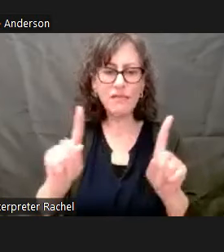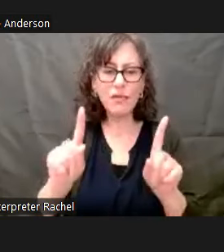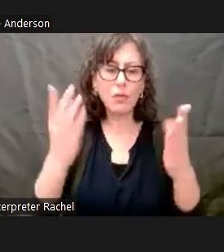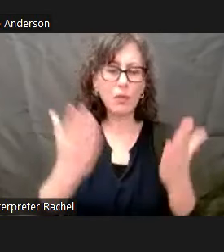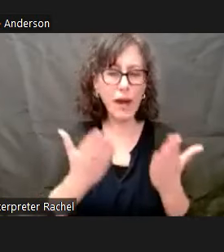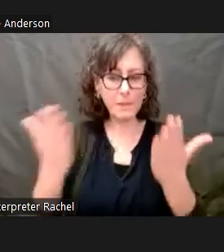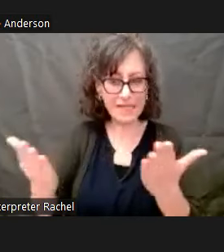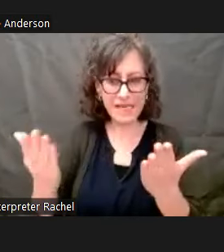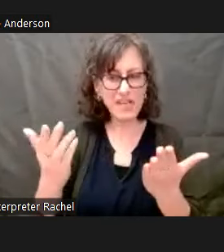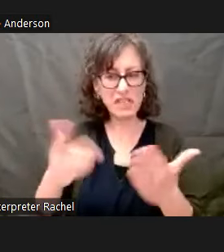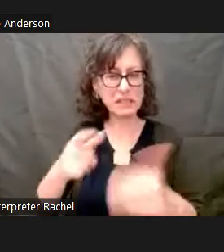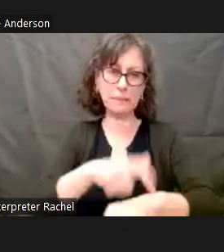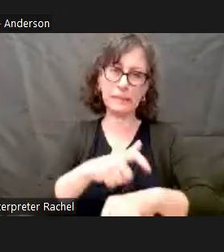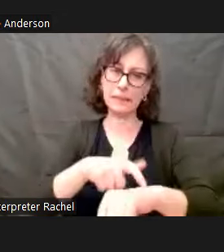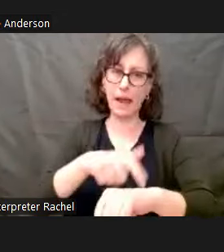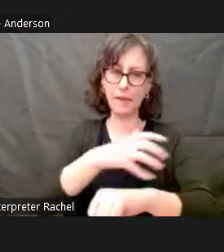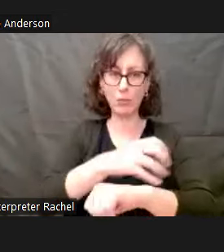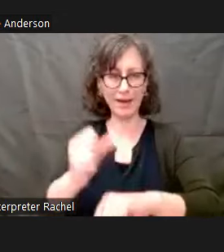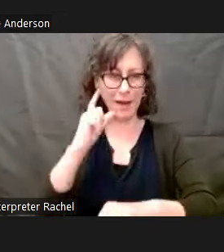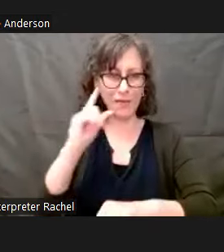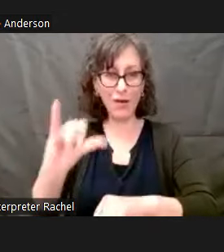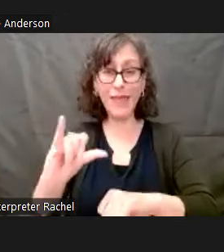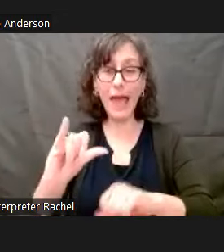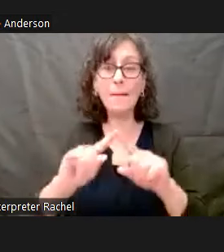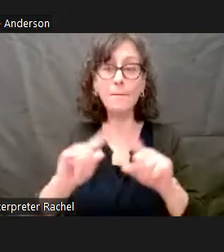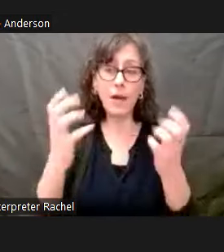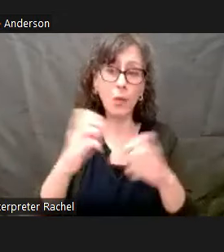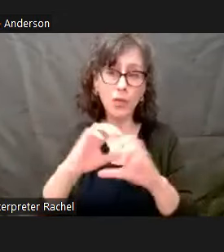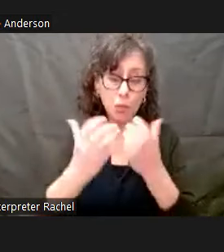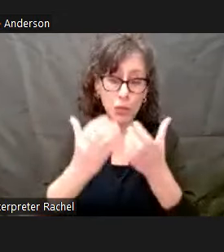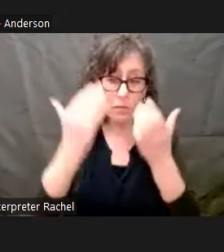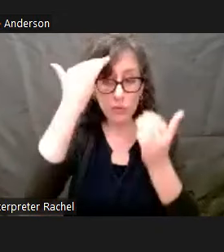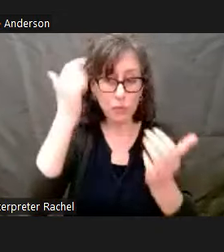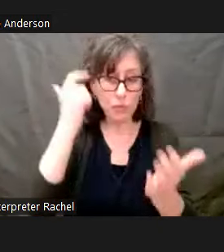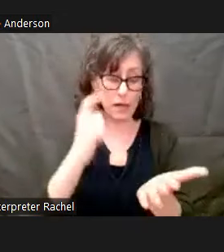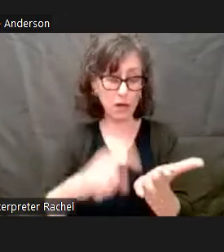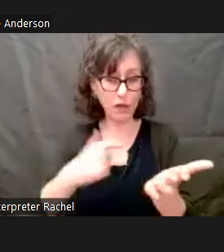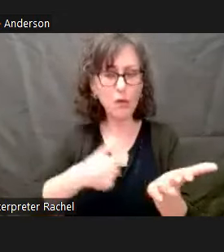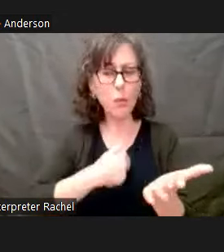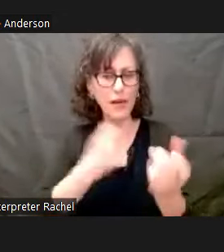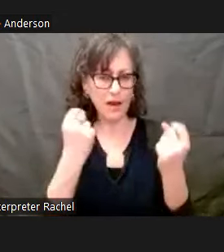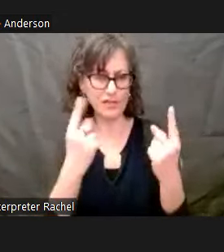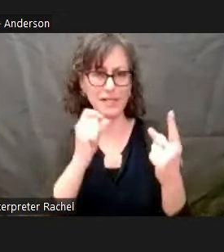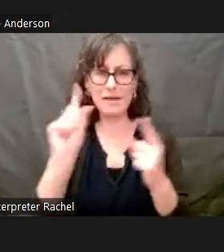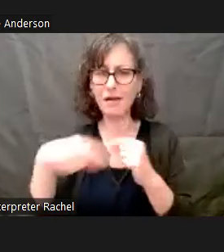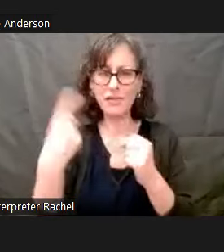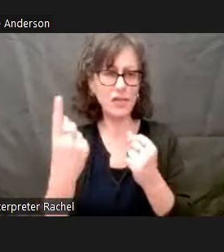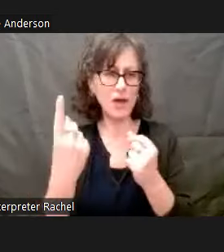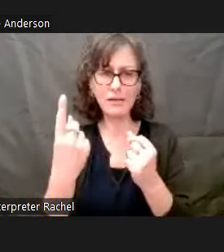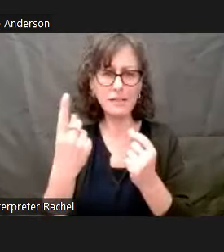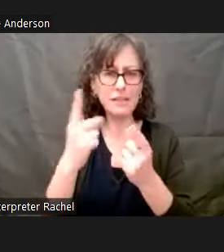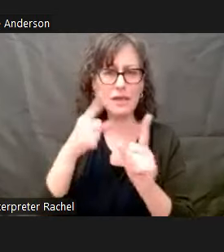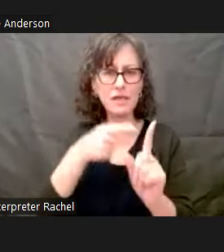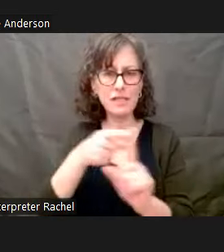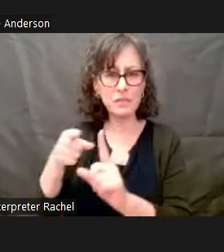didn't have enough time to talk about that, but I just want the group to acknowledge we understand this not only educating members, the